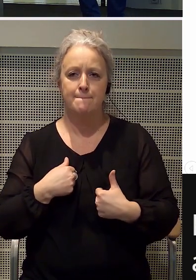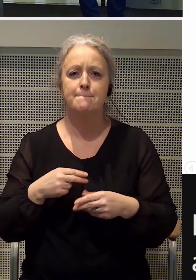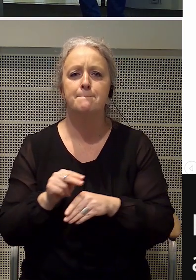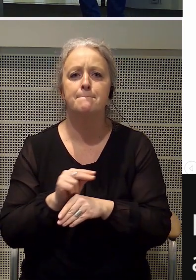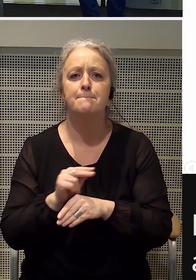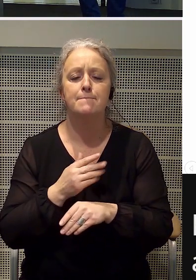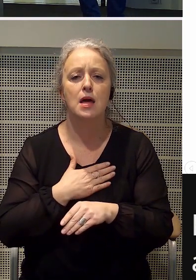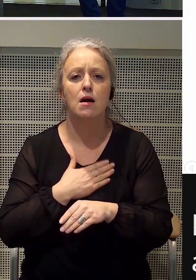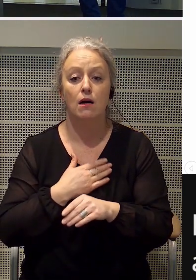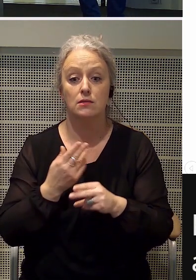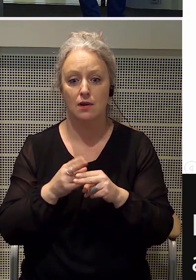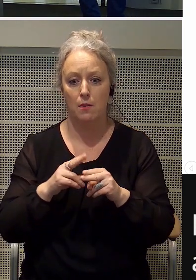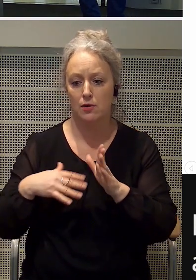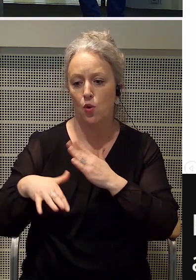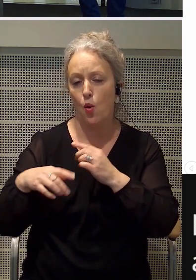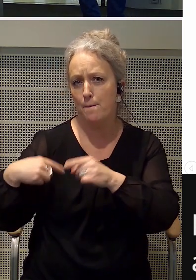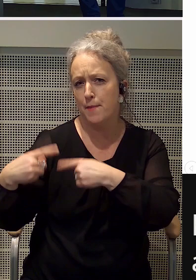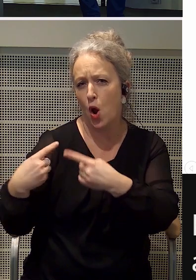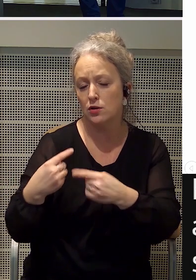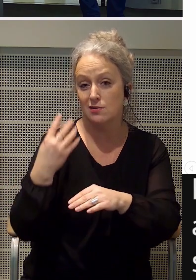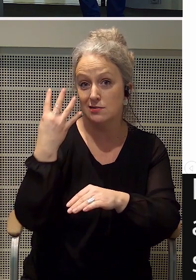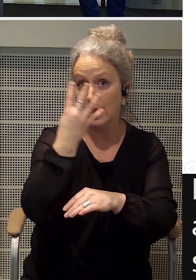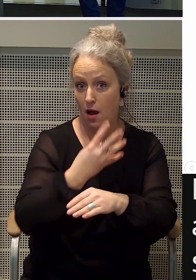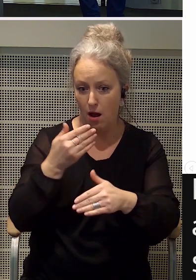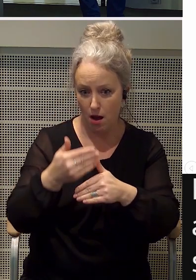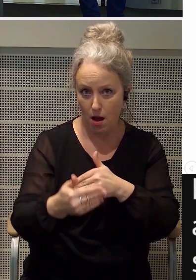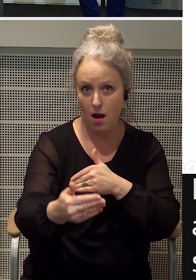situation of people with rare diseases during 4 years.